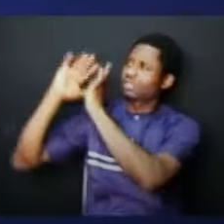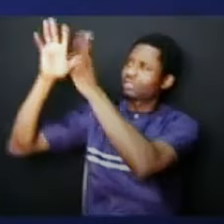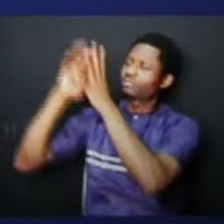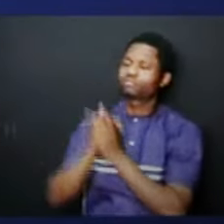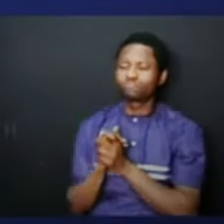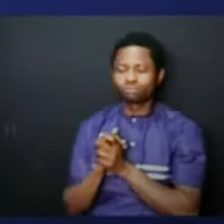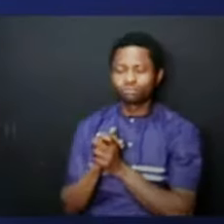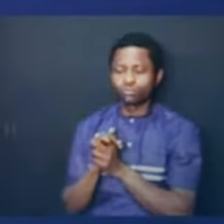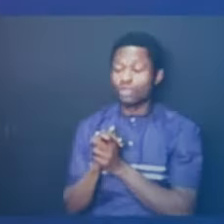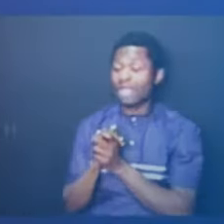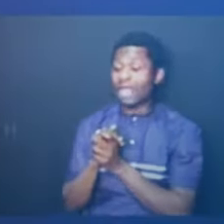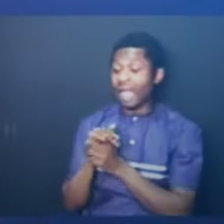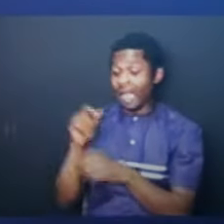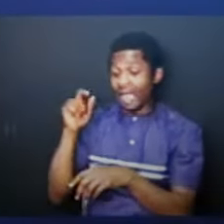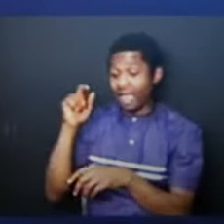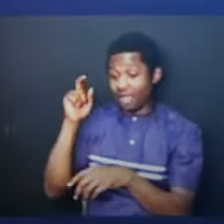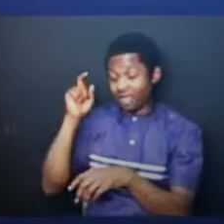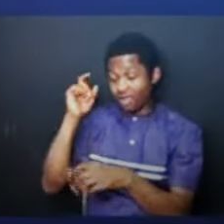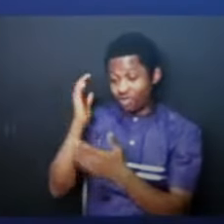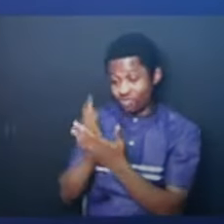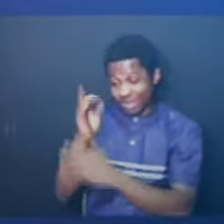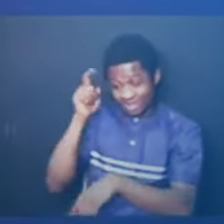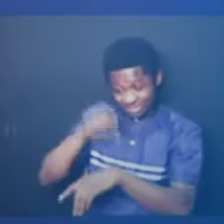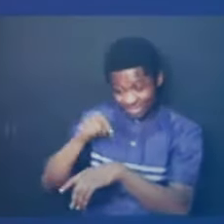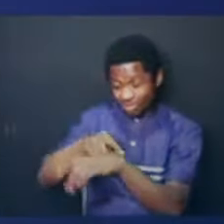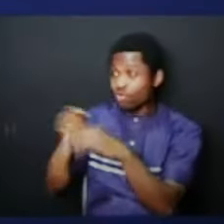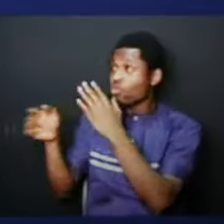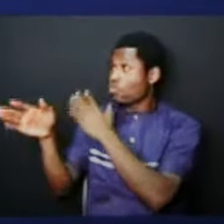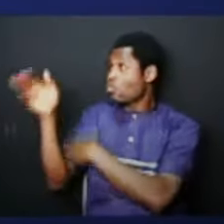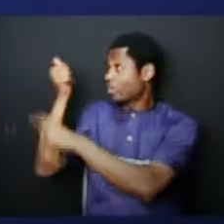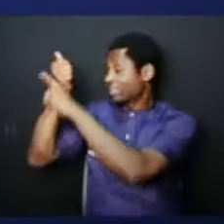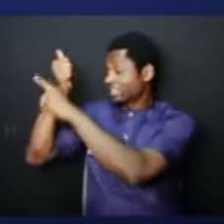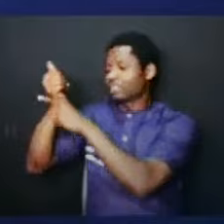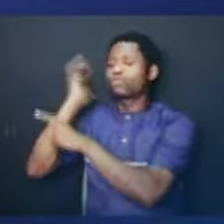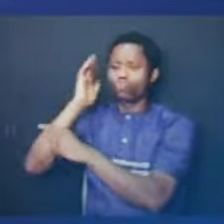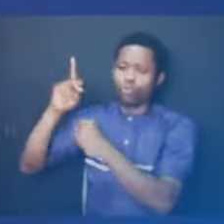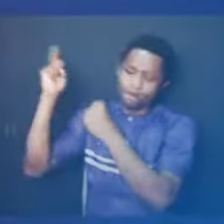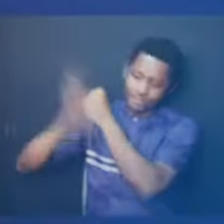will repay at the proper time and